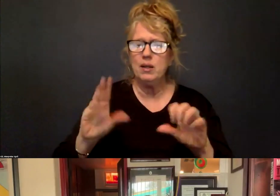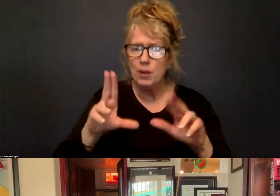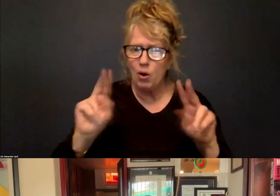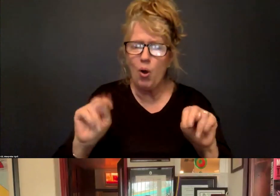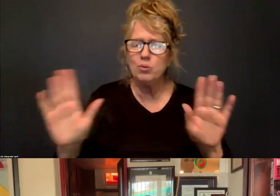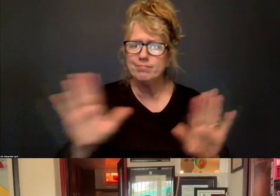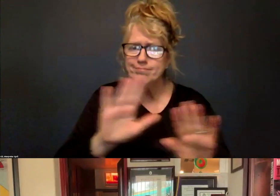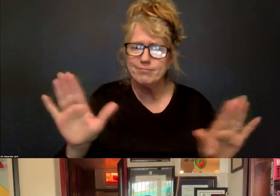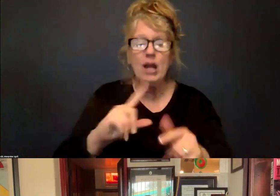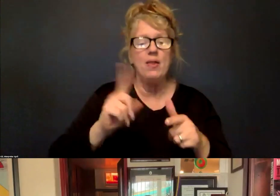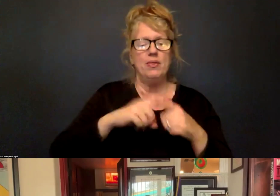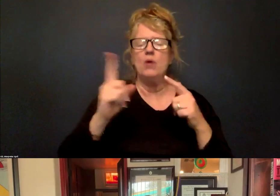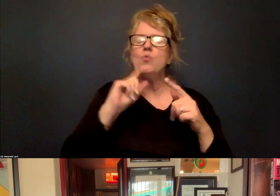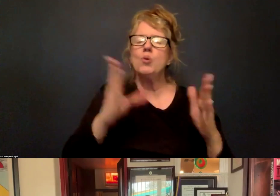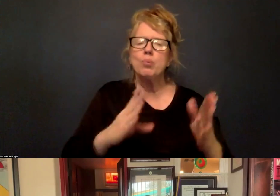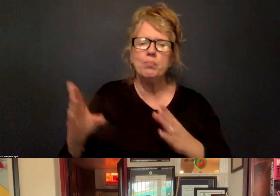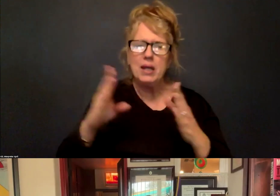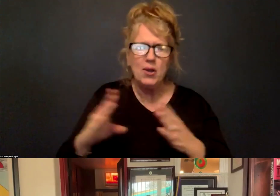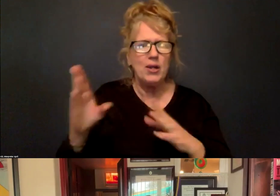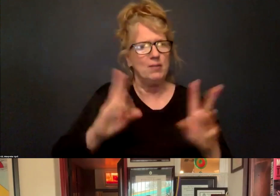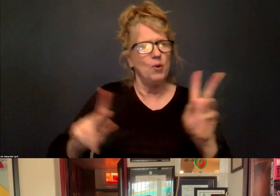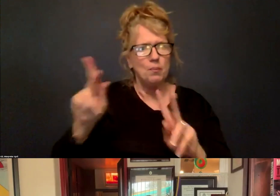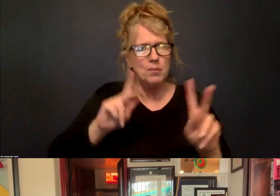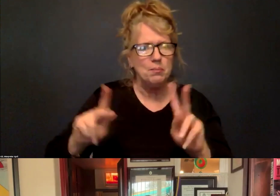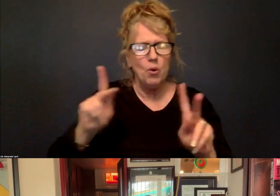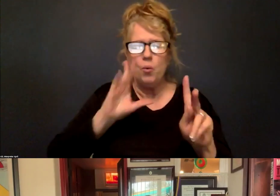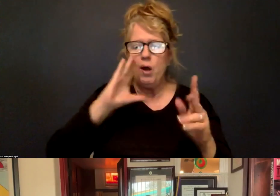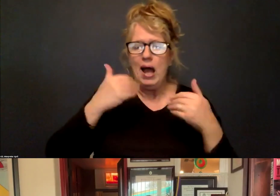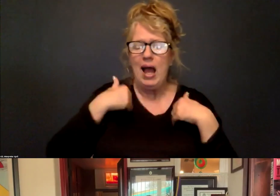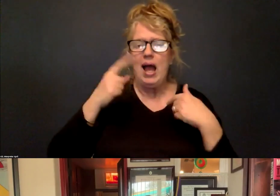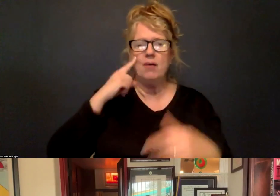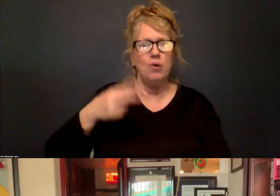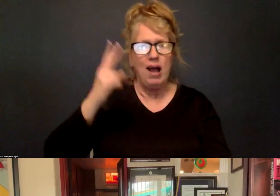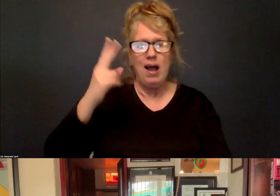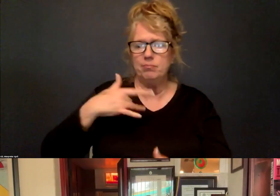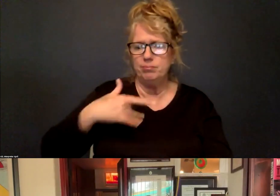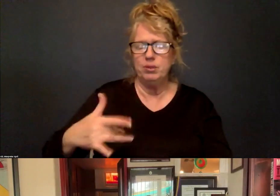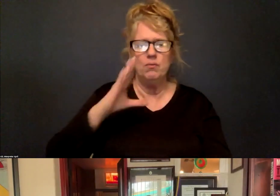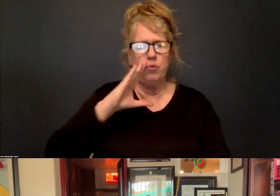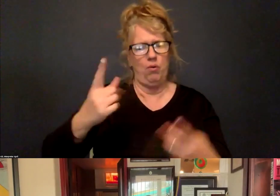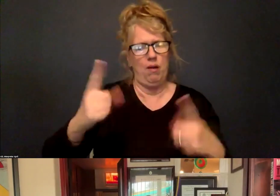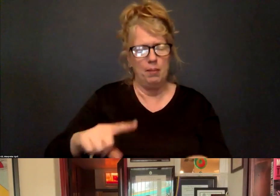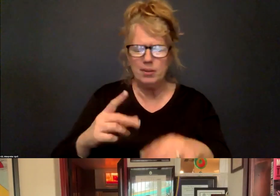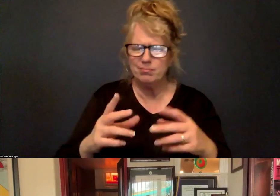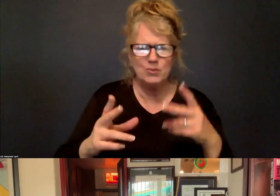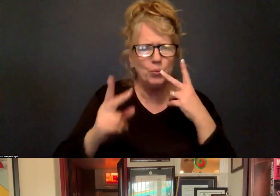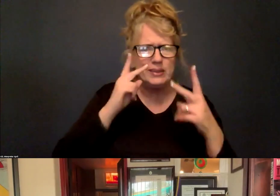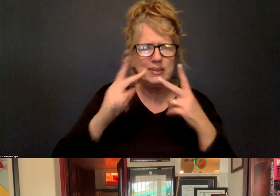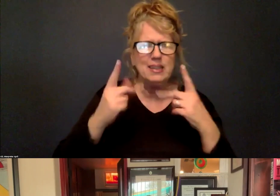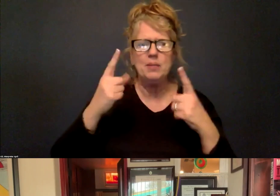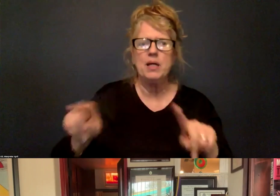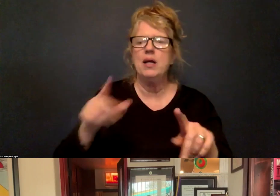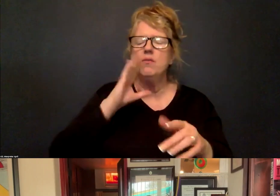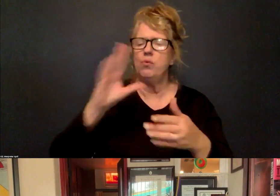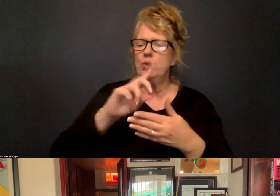we're preparing possibly to have people have a higher likelihood of an incident. We see this also in the design